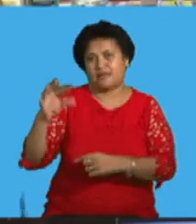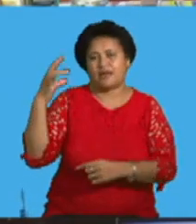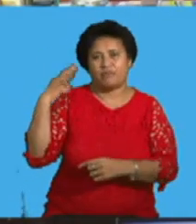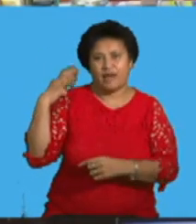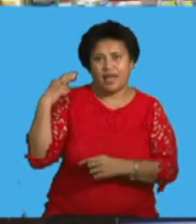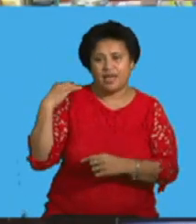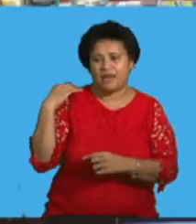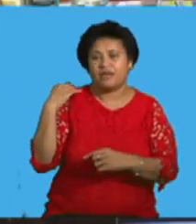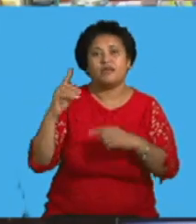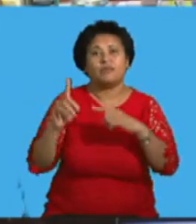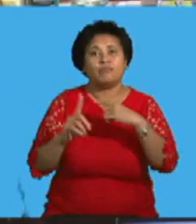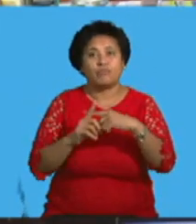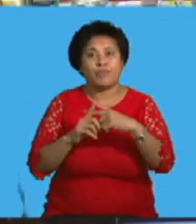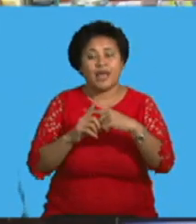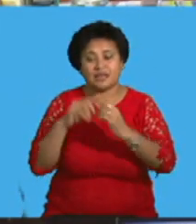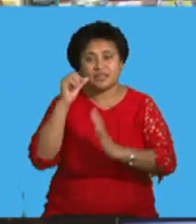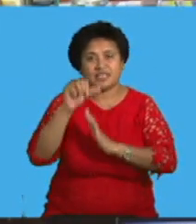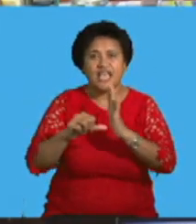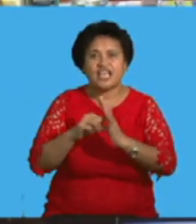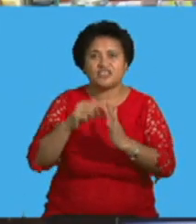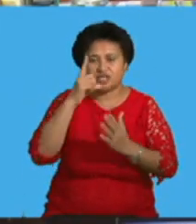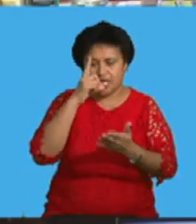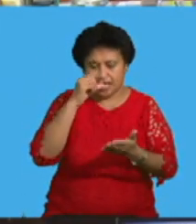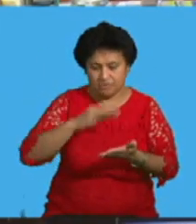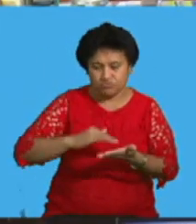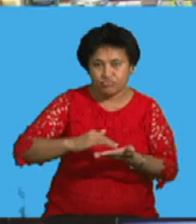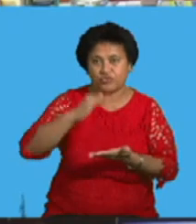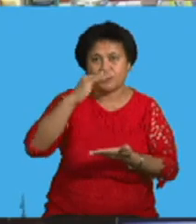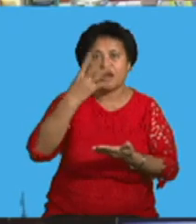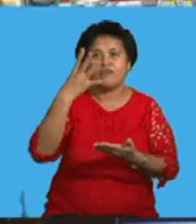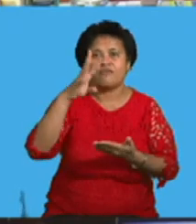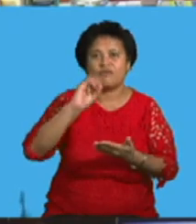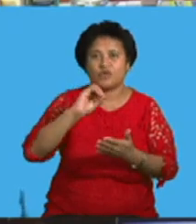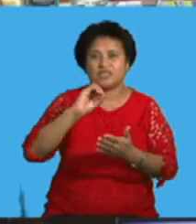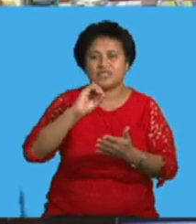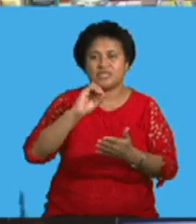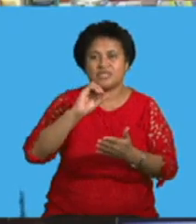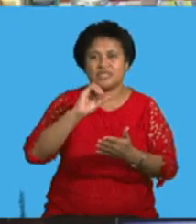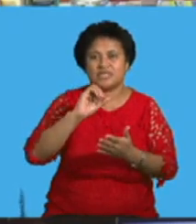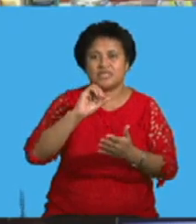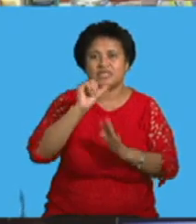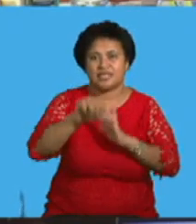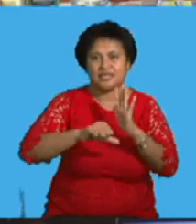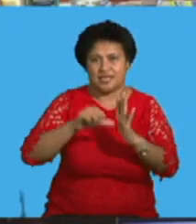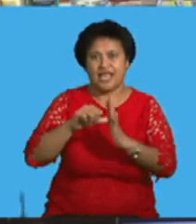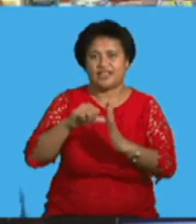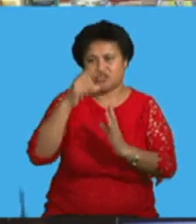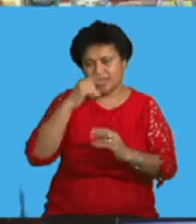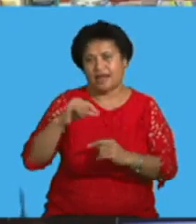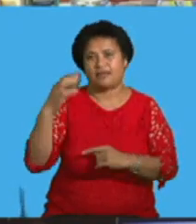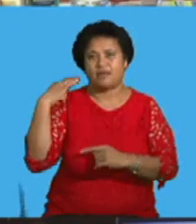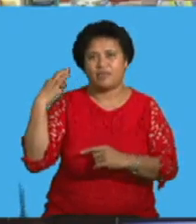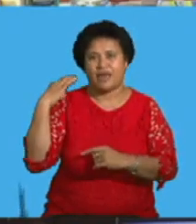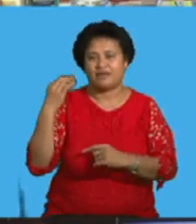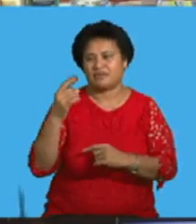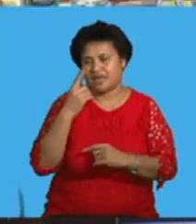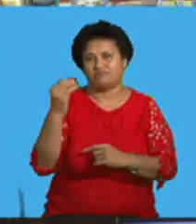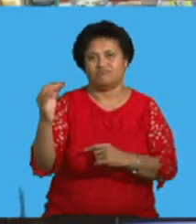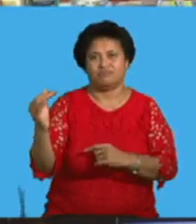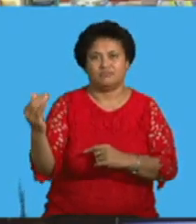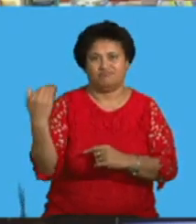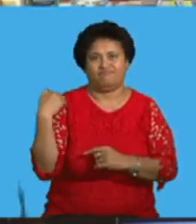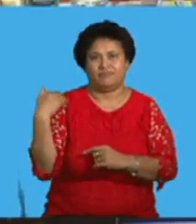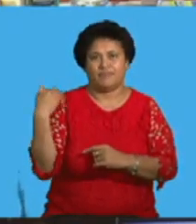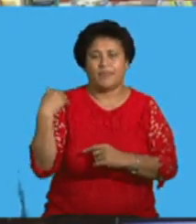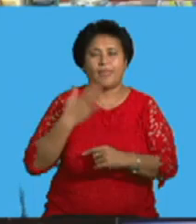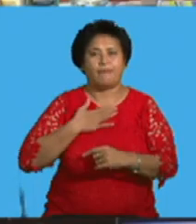expecting a lot more innovative and credible projects to come to our ministry. To conclude,